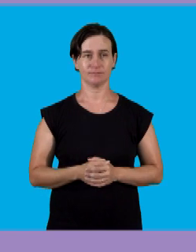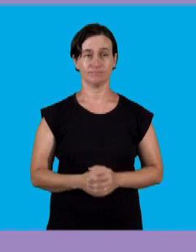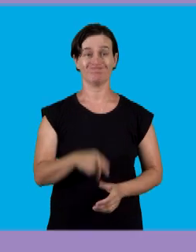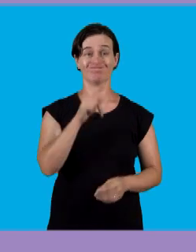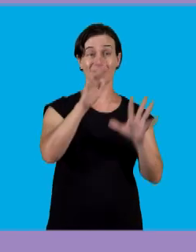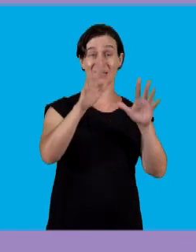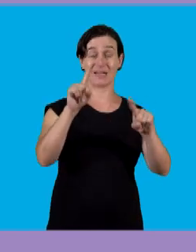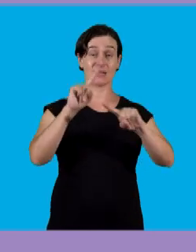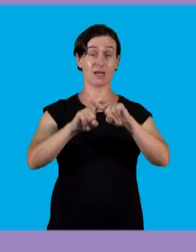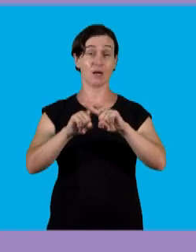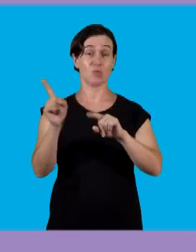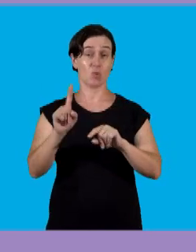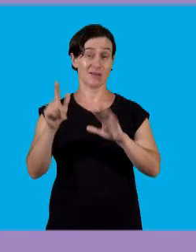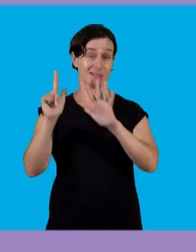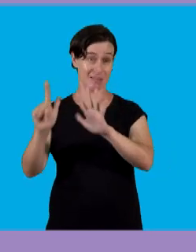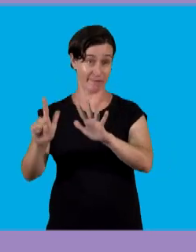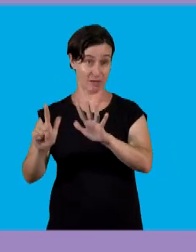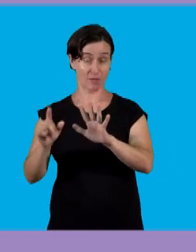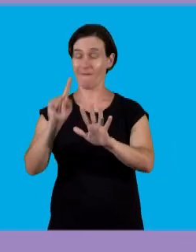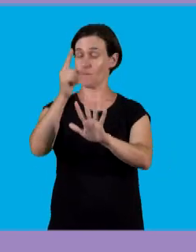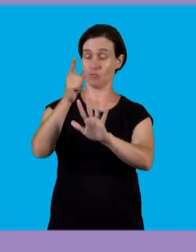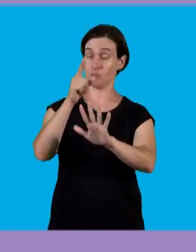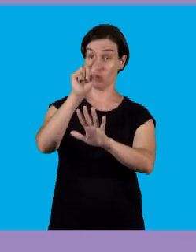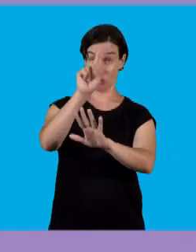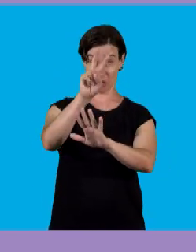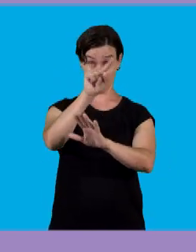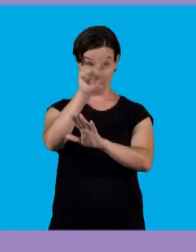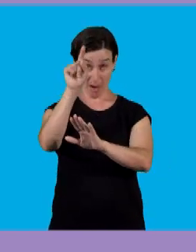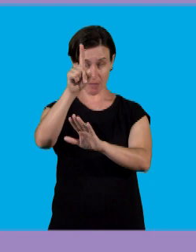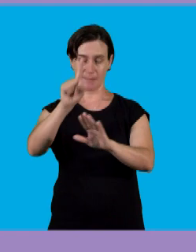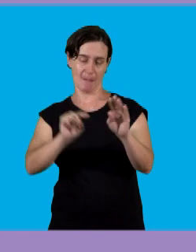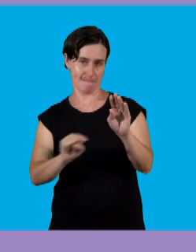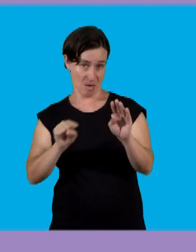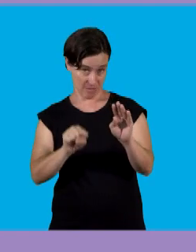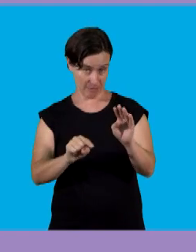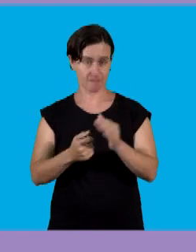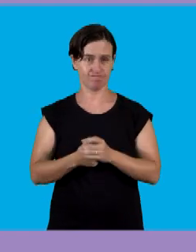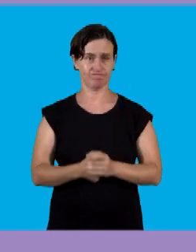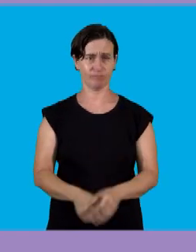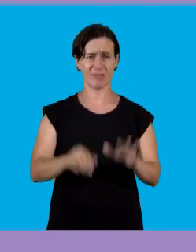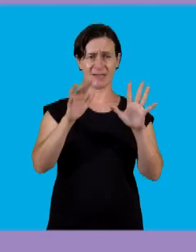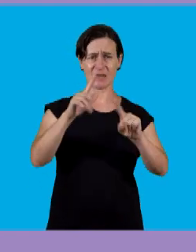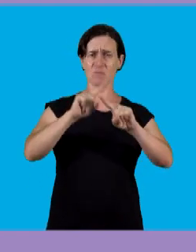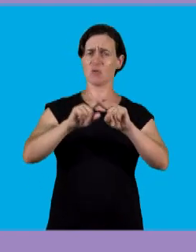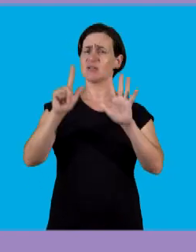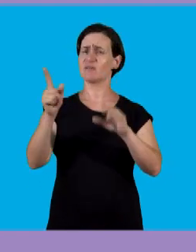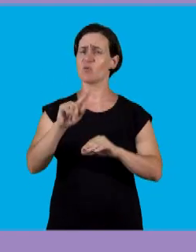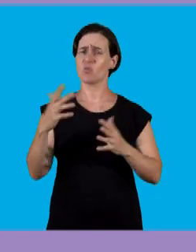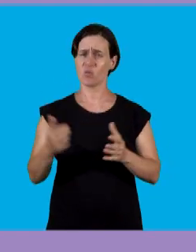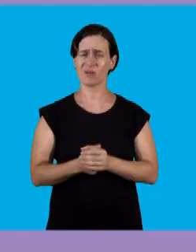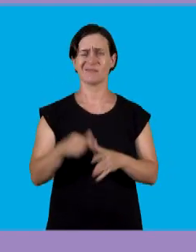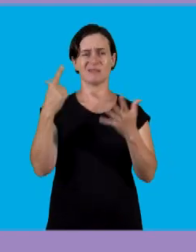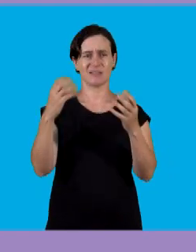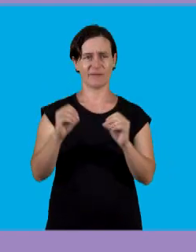10 multiplied by a 7. Well, firstly, we are subtracting in this trinomial. Then 10 multiplied by a 7, that is a